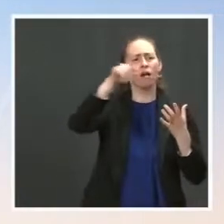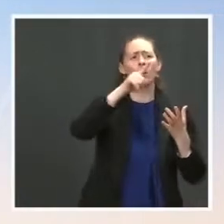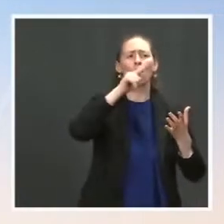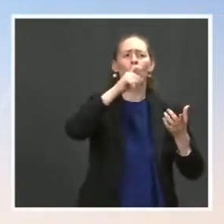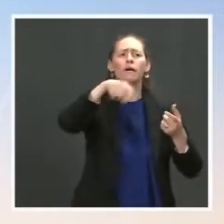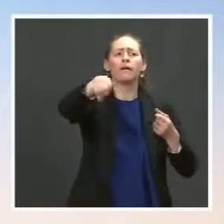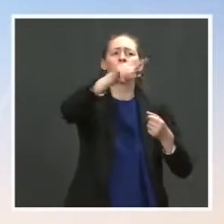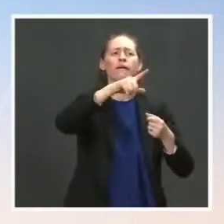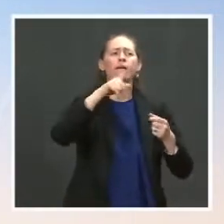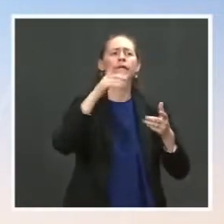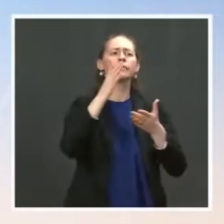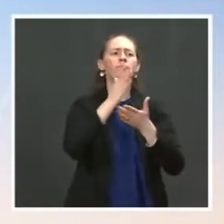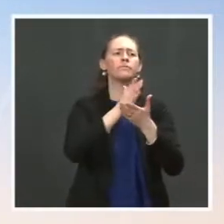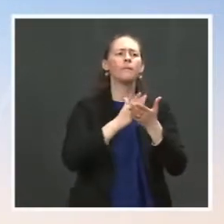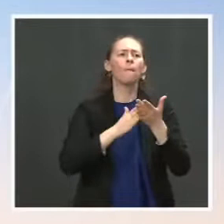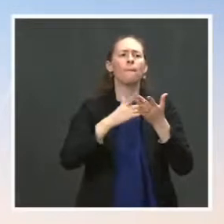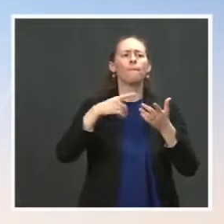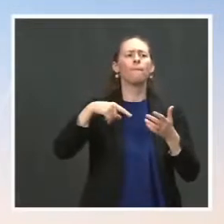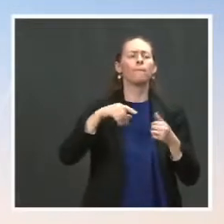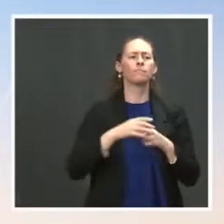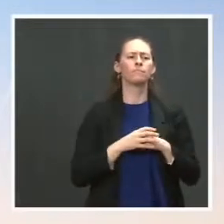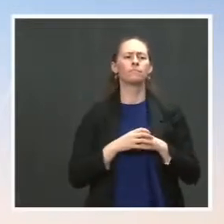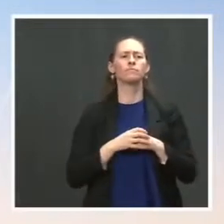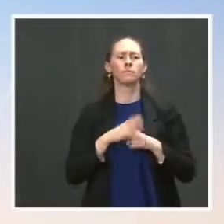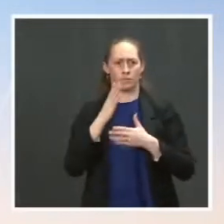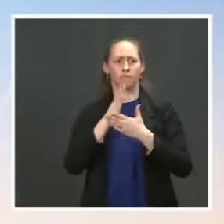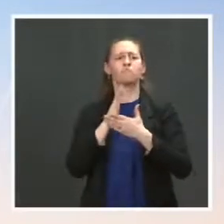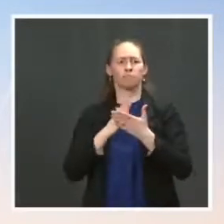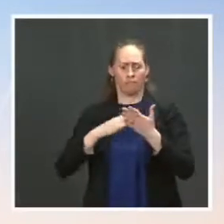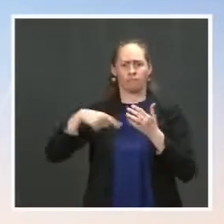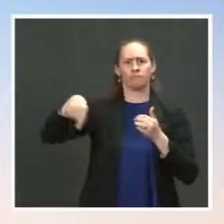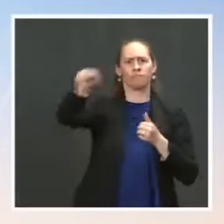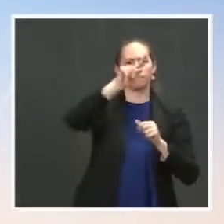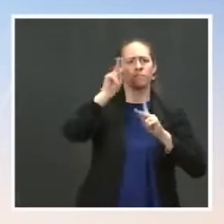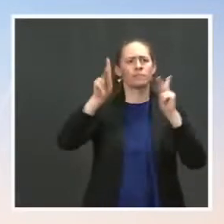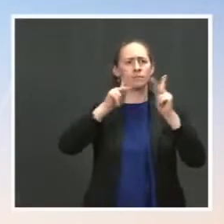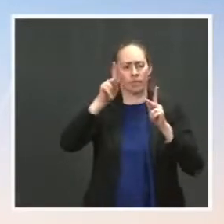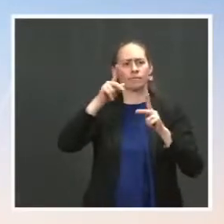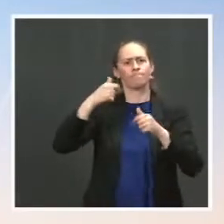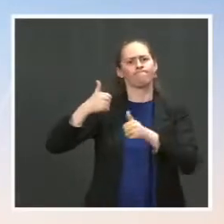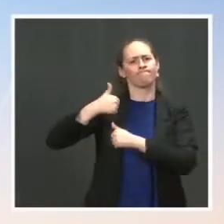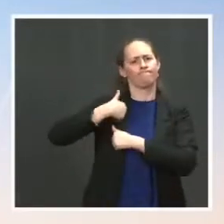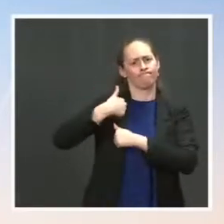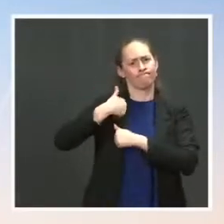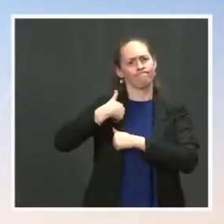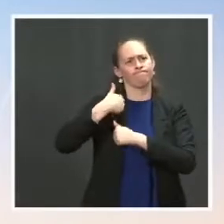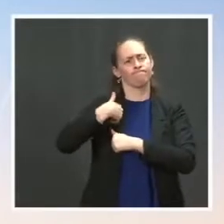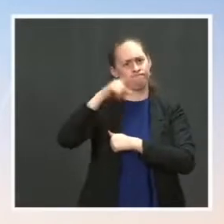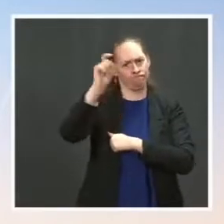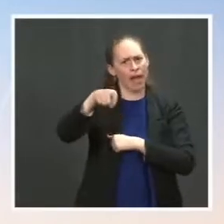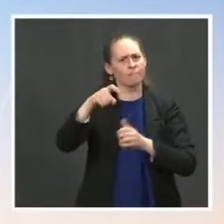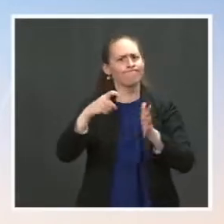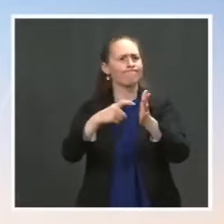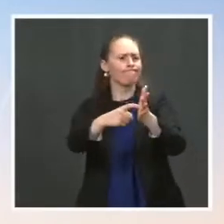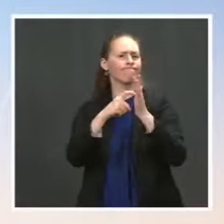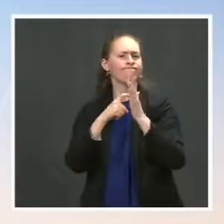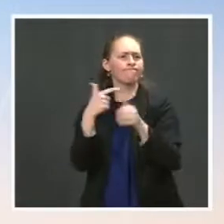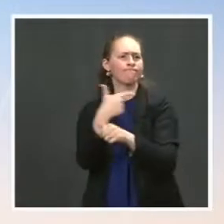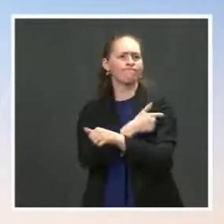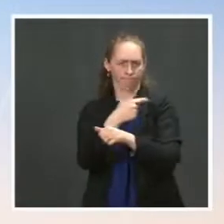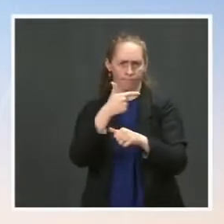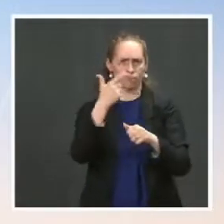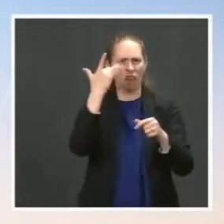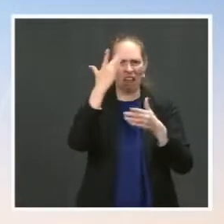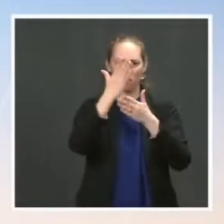troops would be mandatorily vaccinated. Is that something the president is considering, would consider? I certainly think he